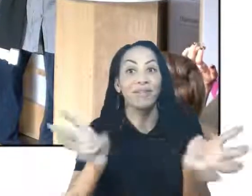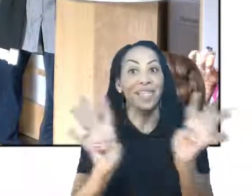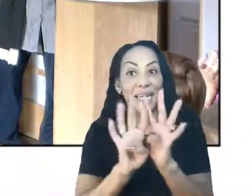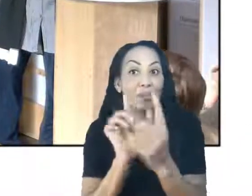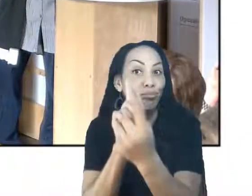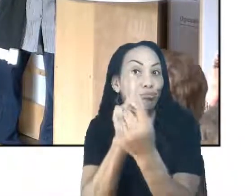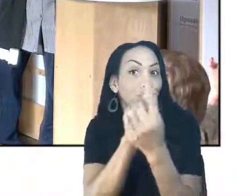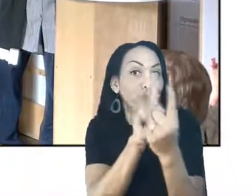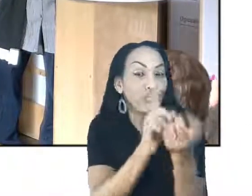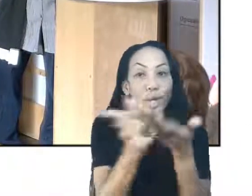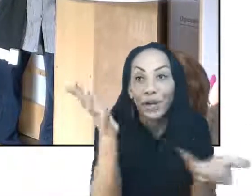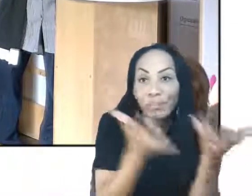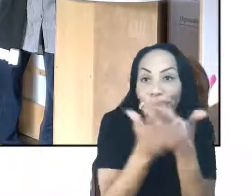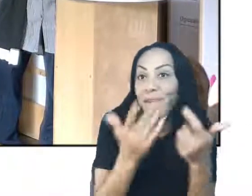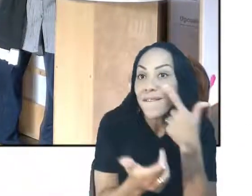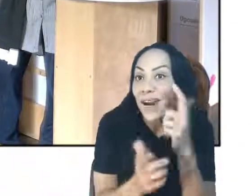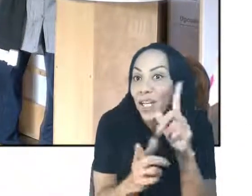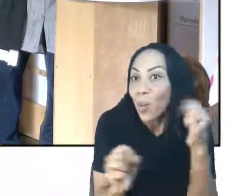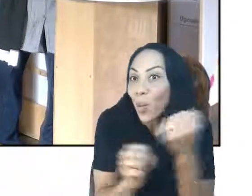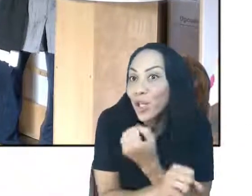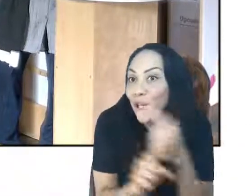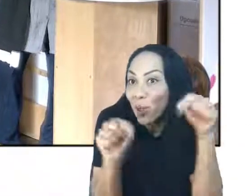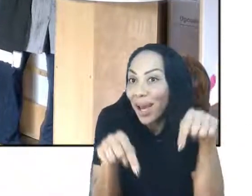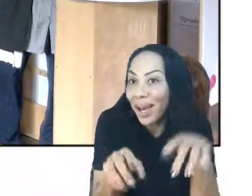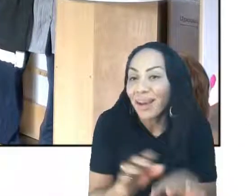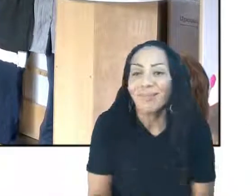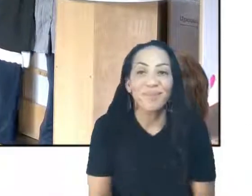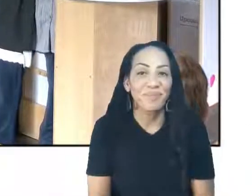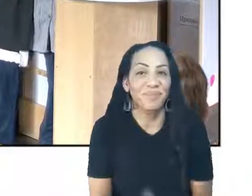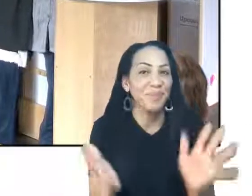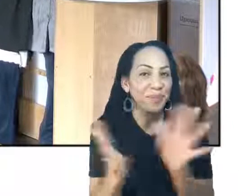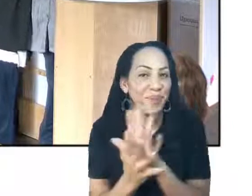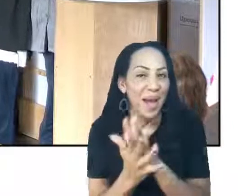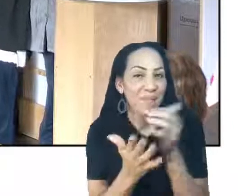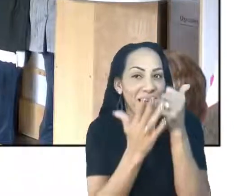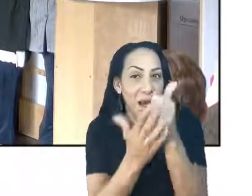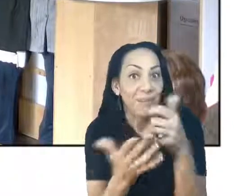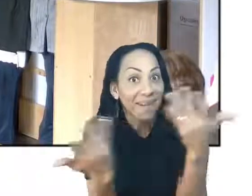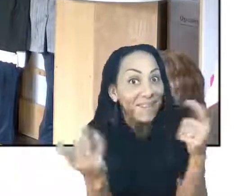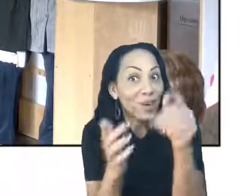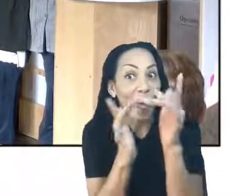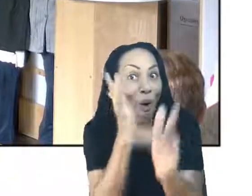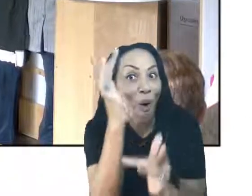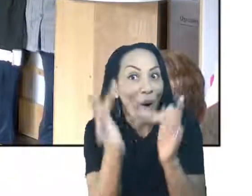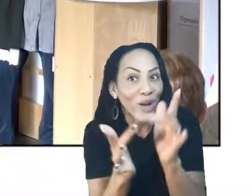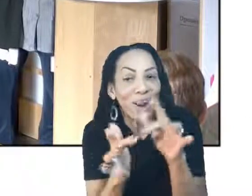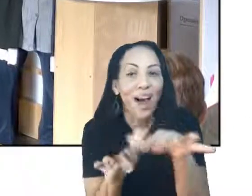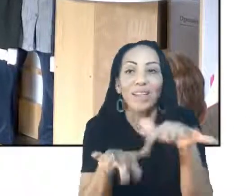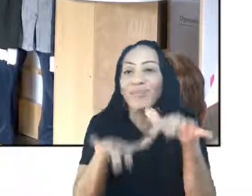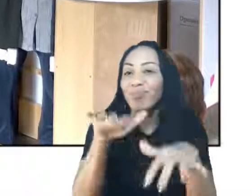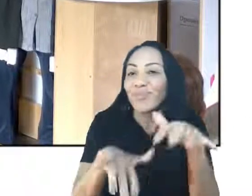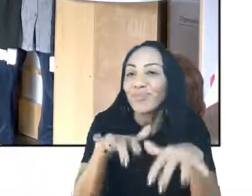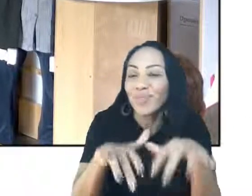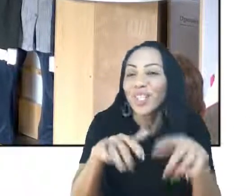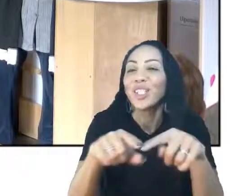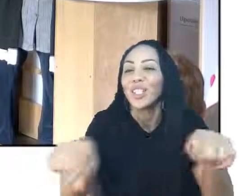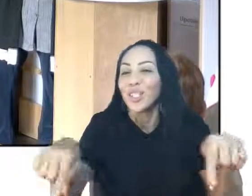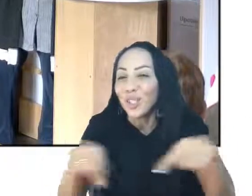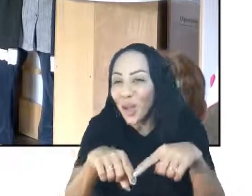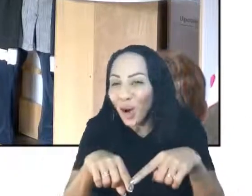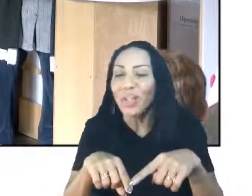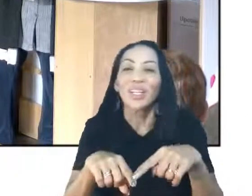wave. Here we are. We'll be happy to help. If you're online, drop us a line on studio@watershed.co.uk with any